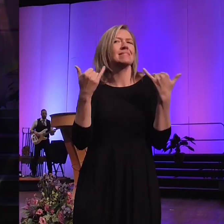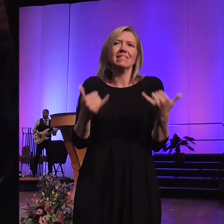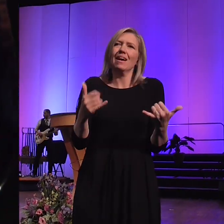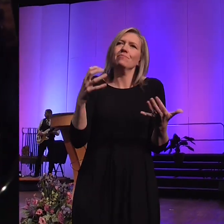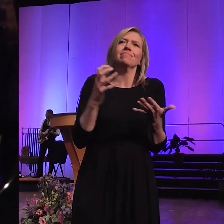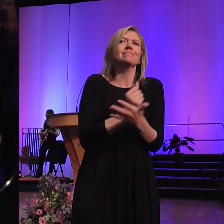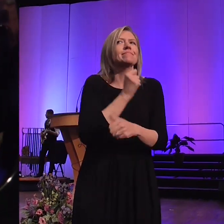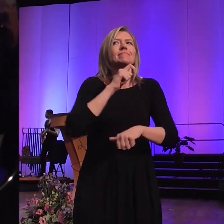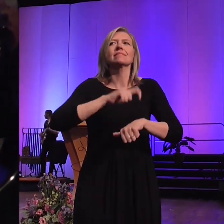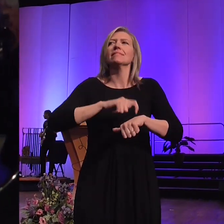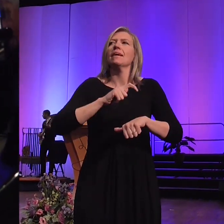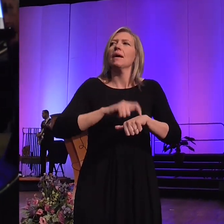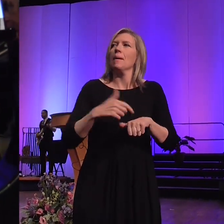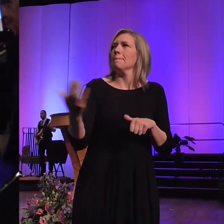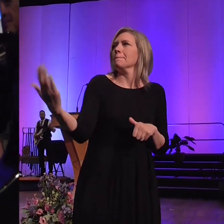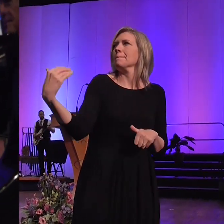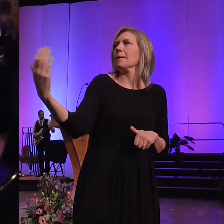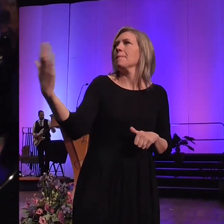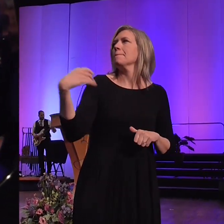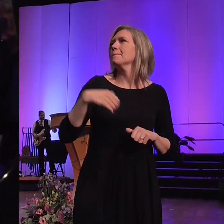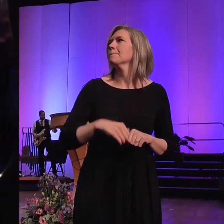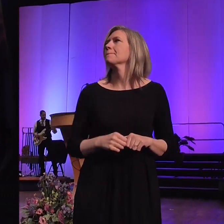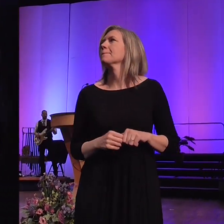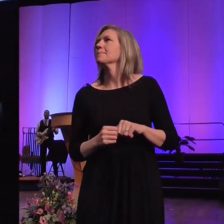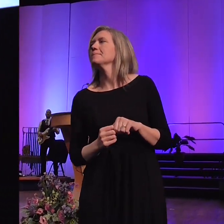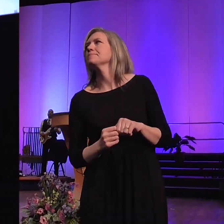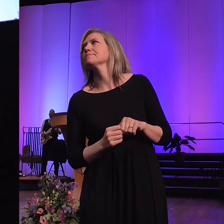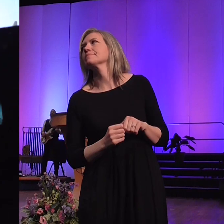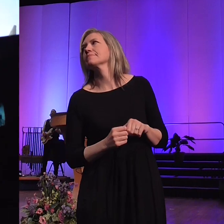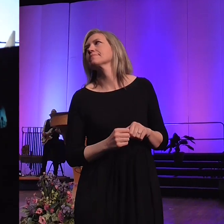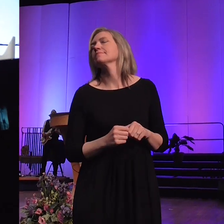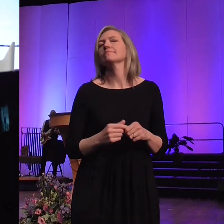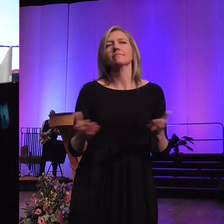now is the time. Come,